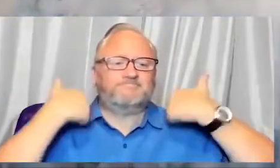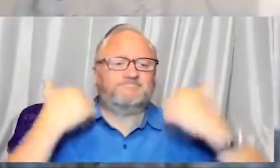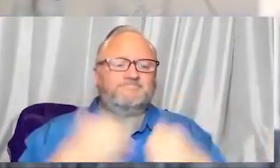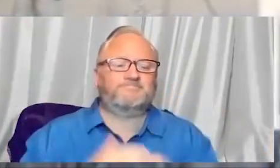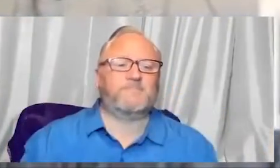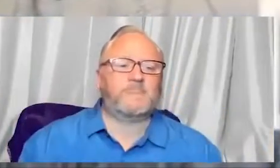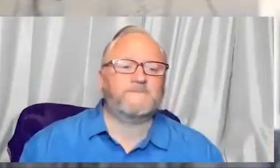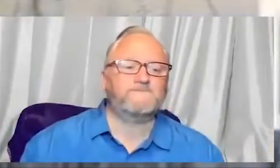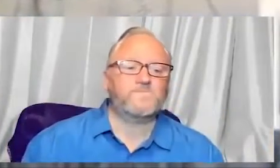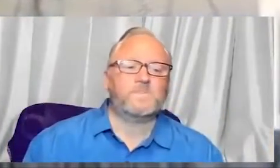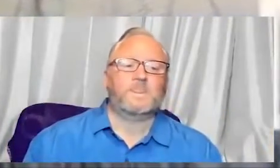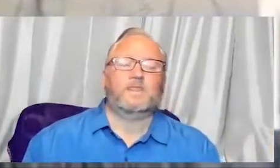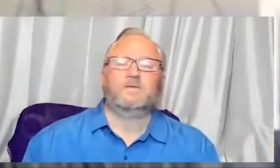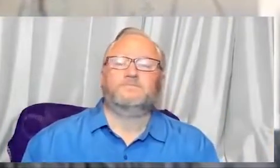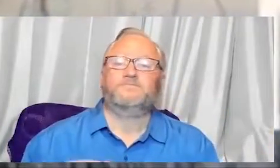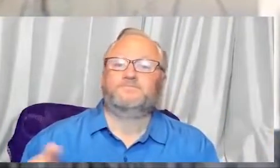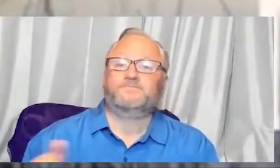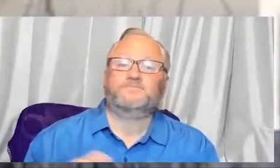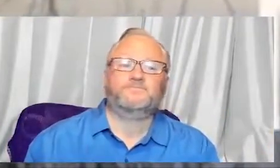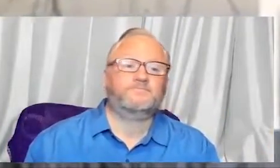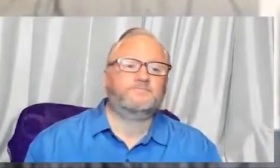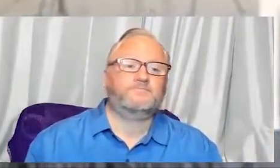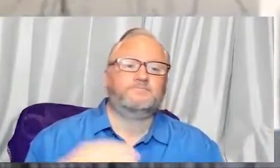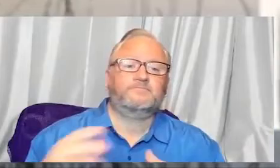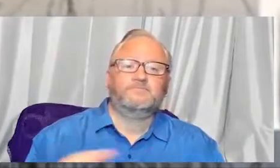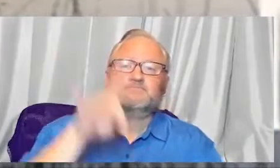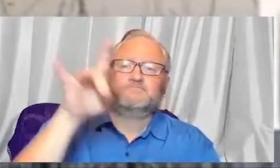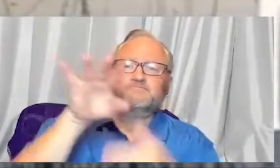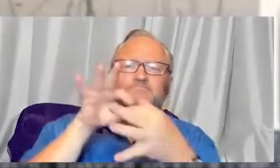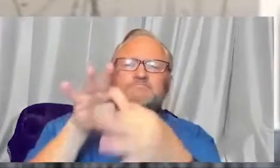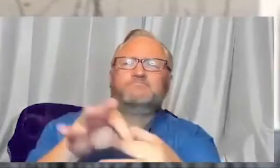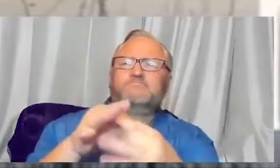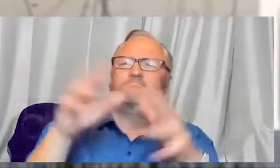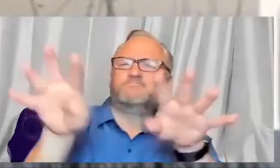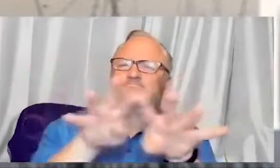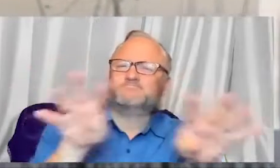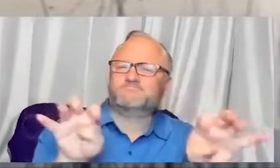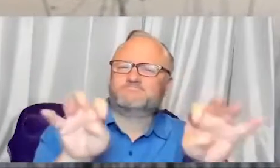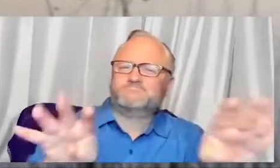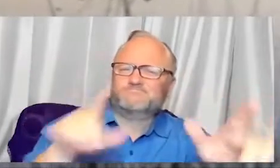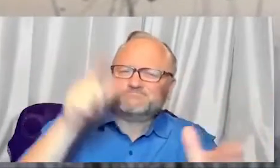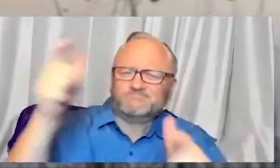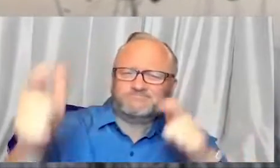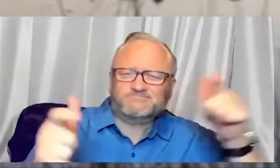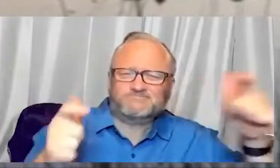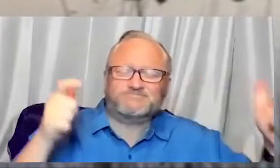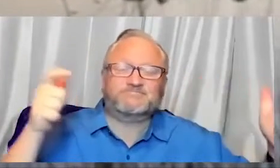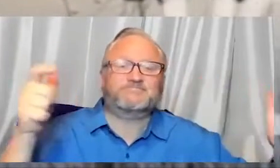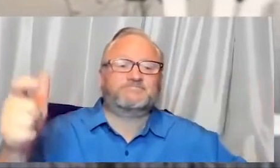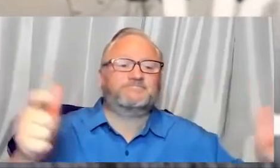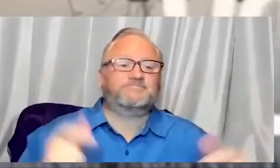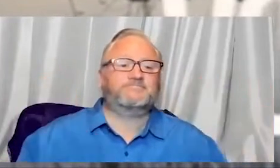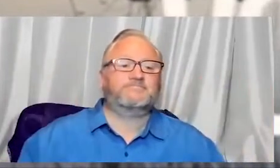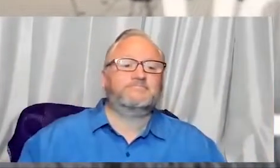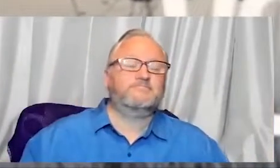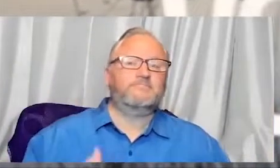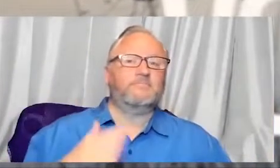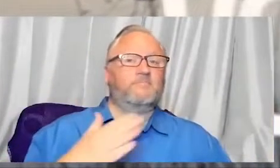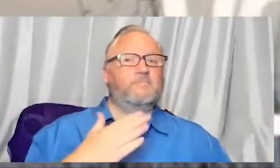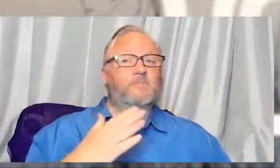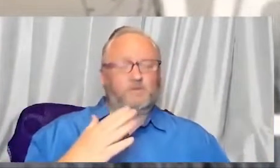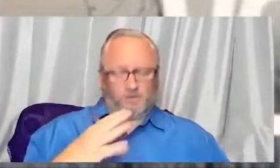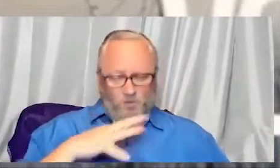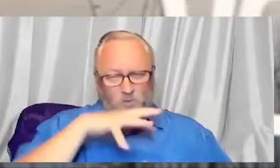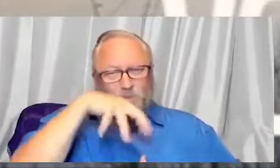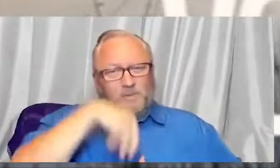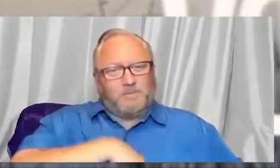life, Spirit of great mystery, hear the